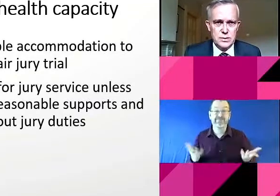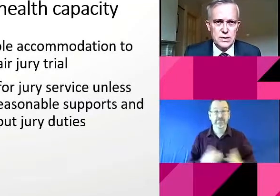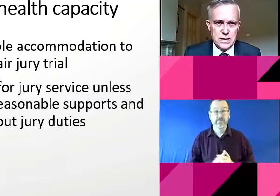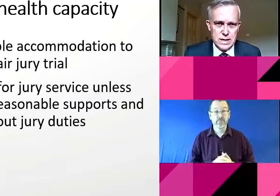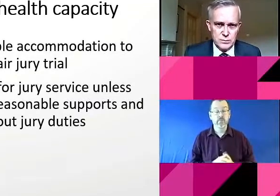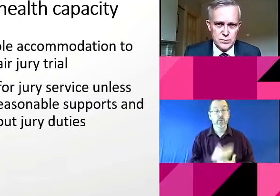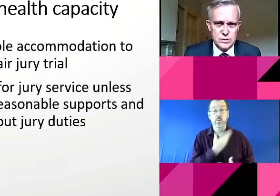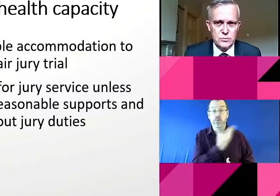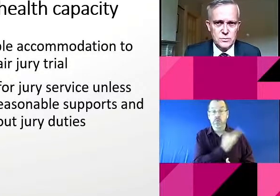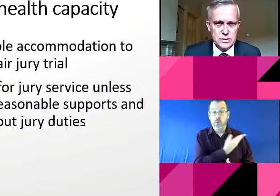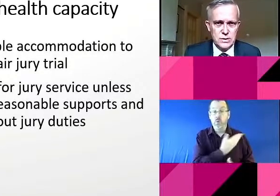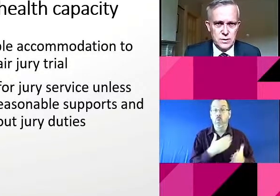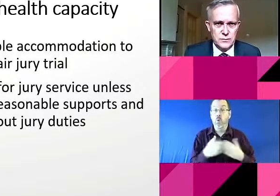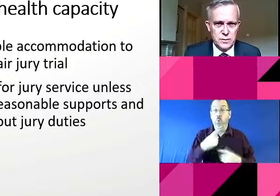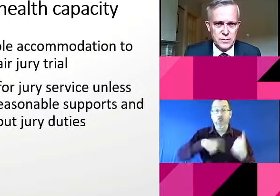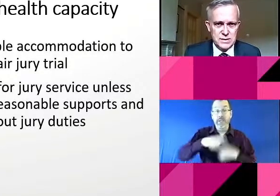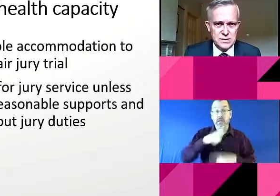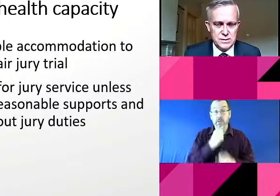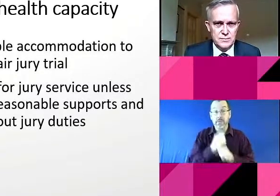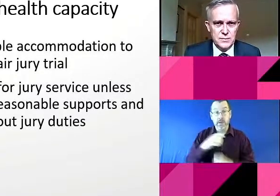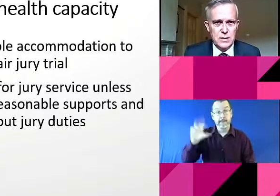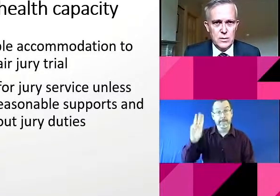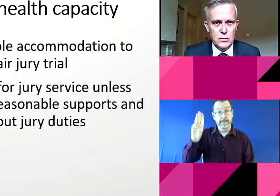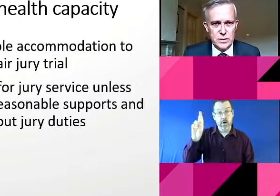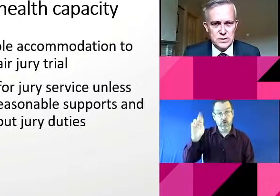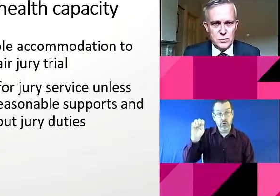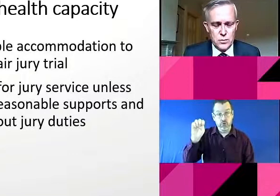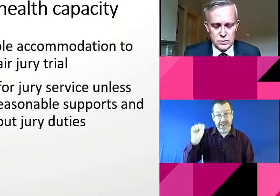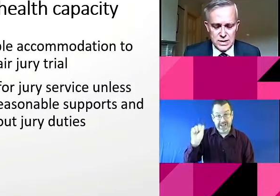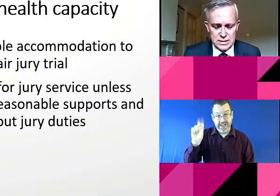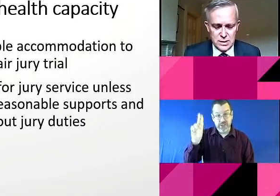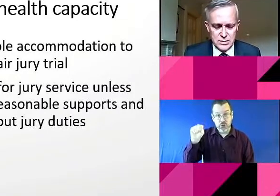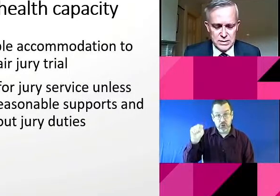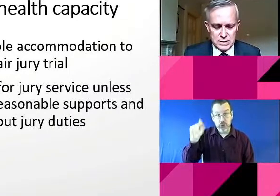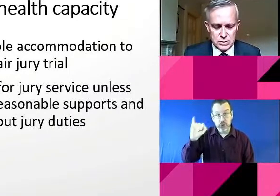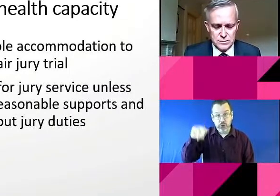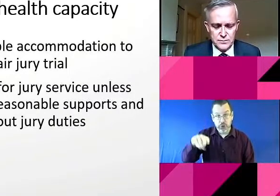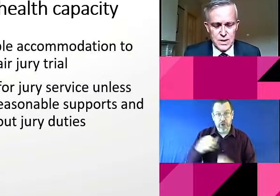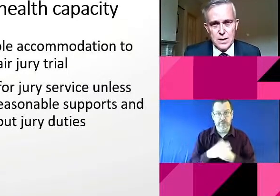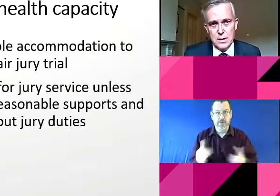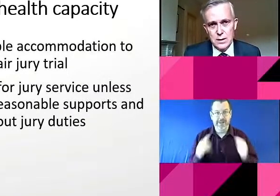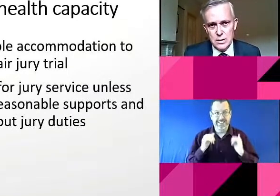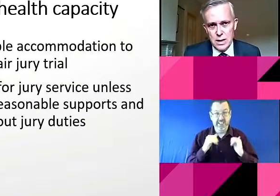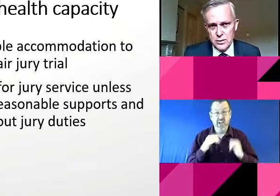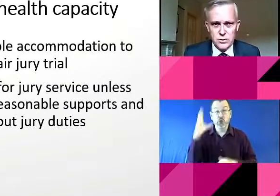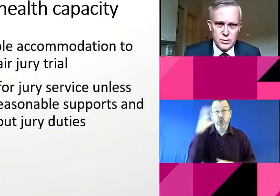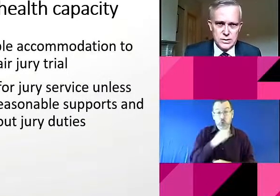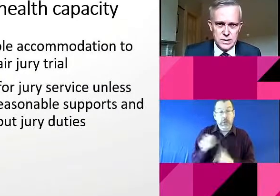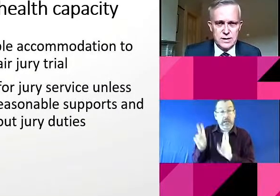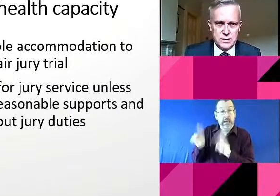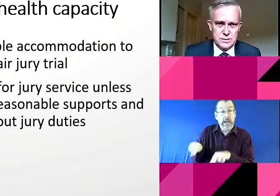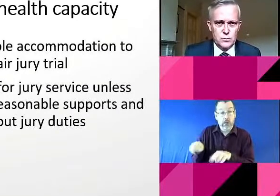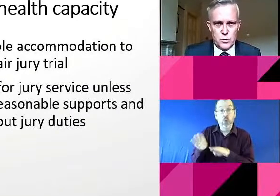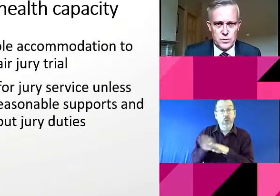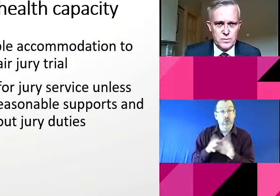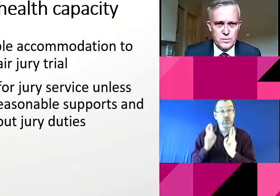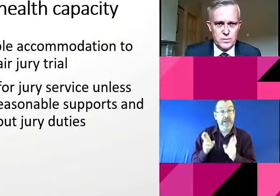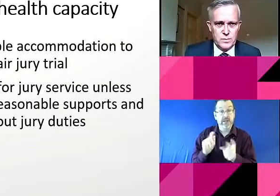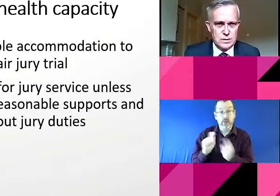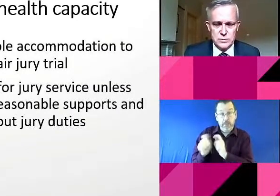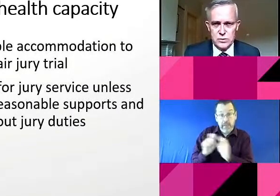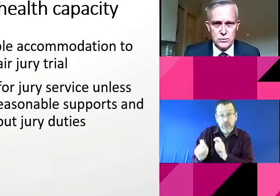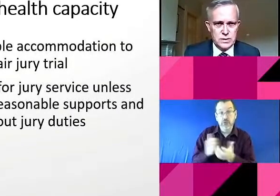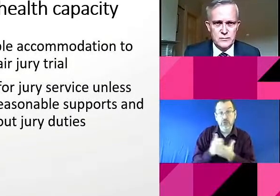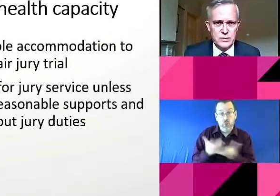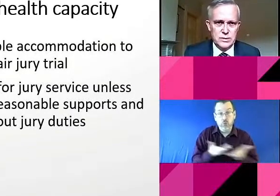very importantly a presumption of capacity with supports and accommodation. Another point I think that's worth